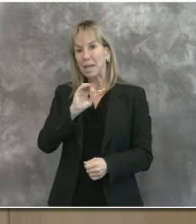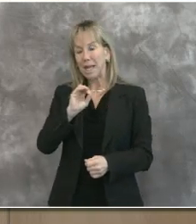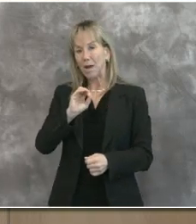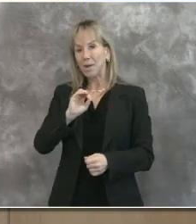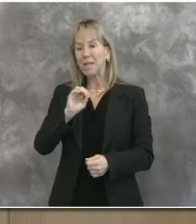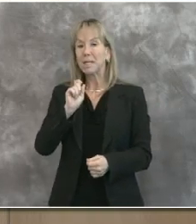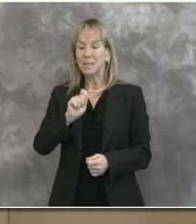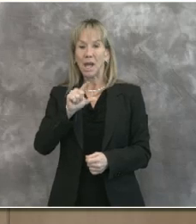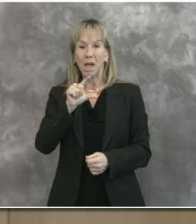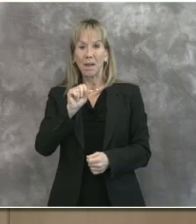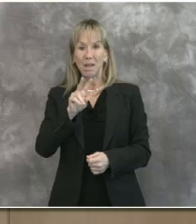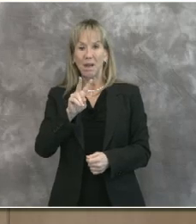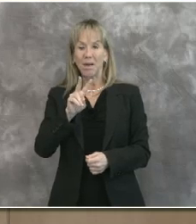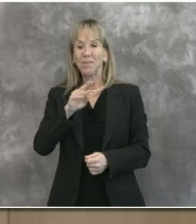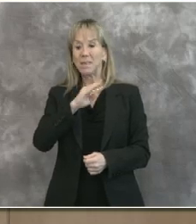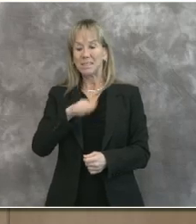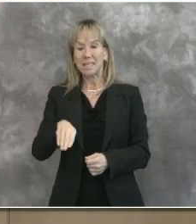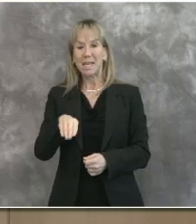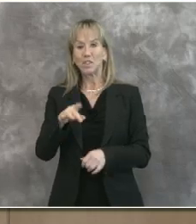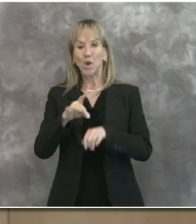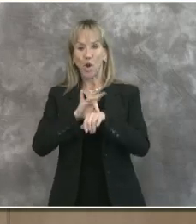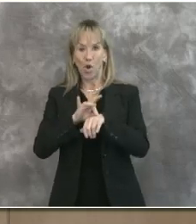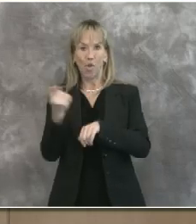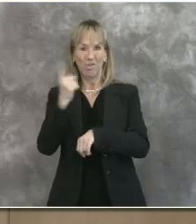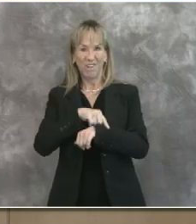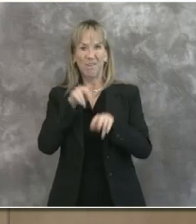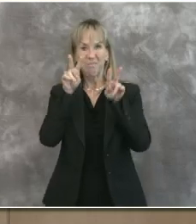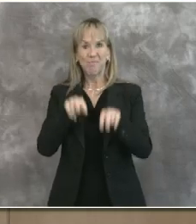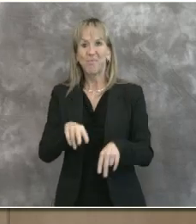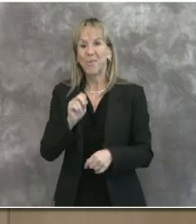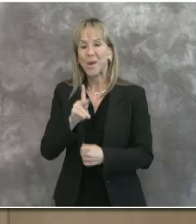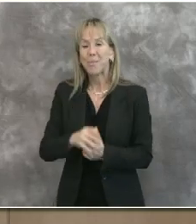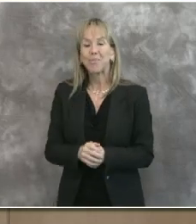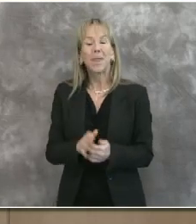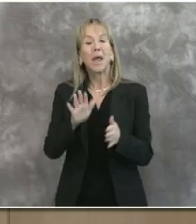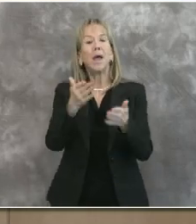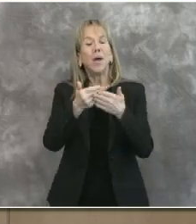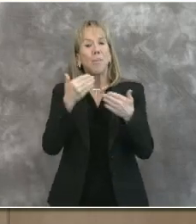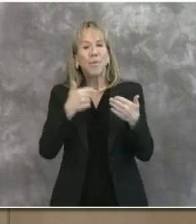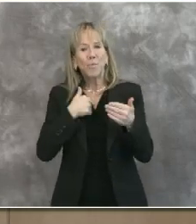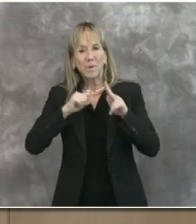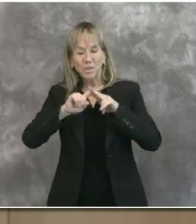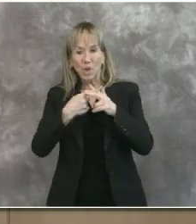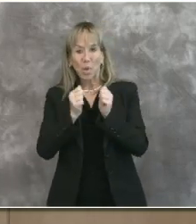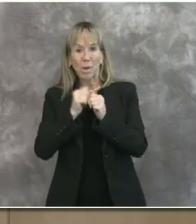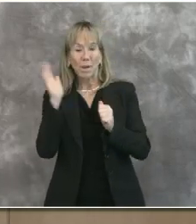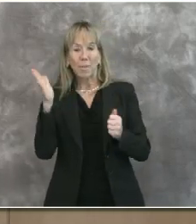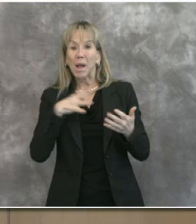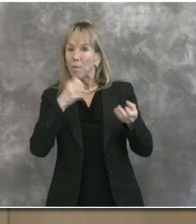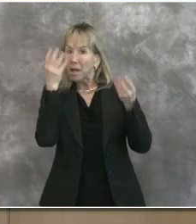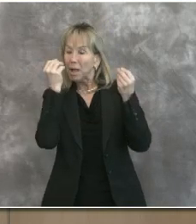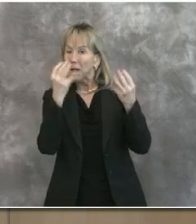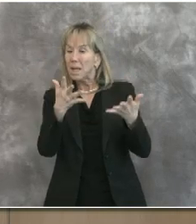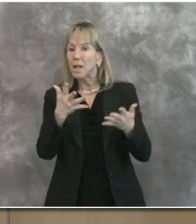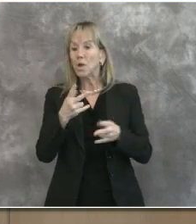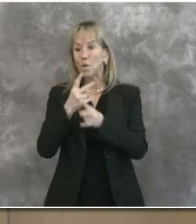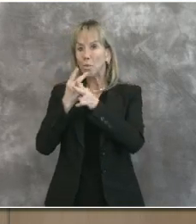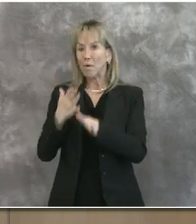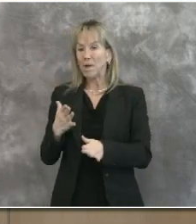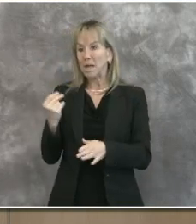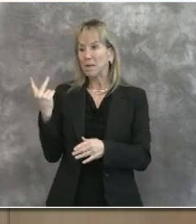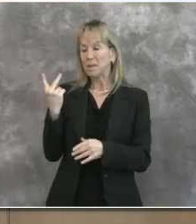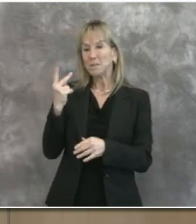sandiegocounty.gov/Earth-Day and check it out. Now, before we get to the presentations, I just want to acknowledge that Supervisor Nathan Fletcher and I